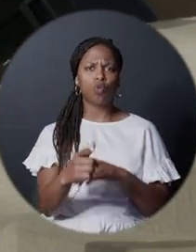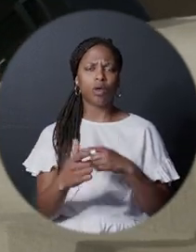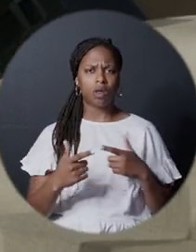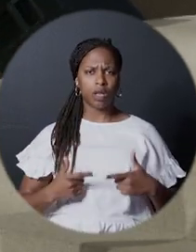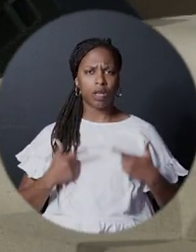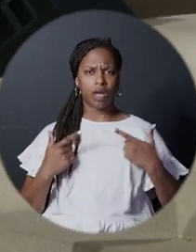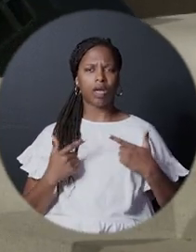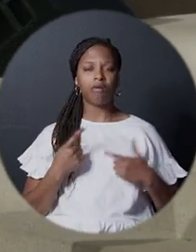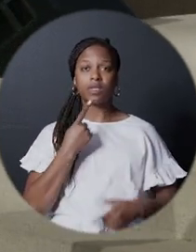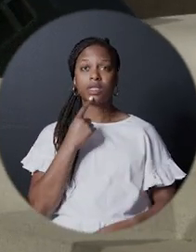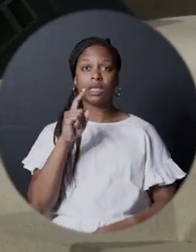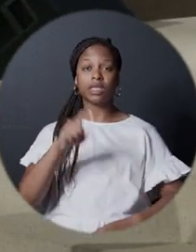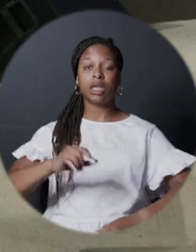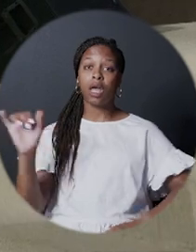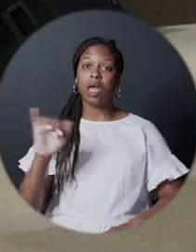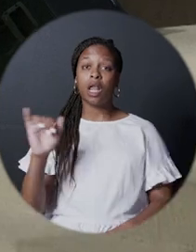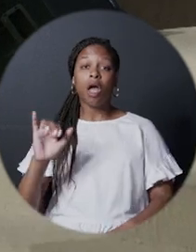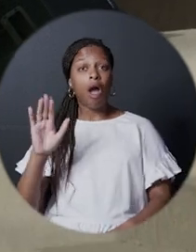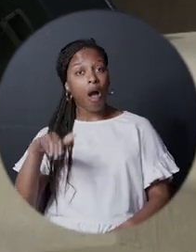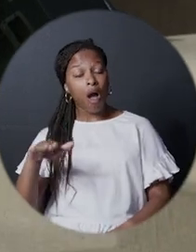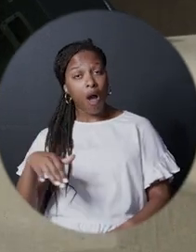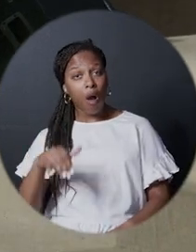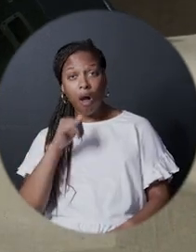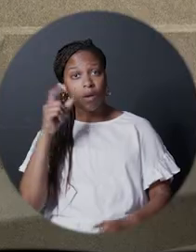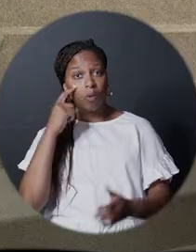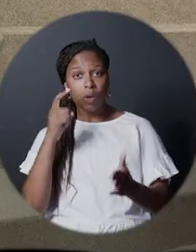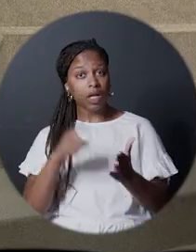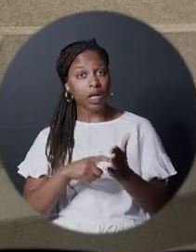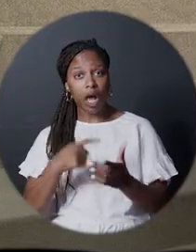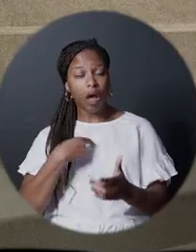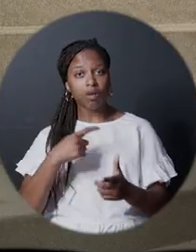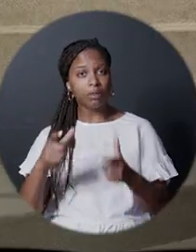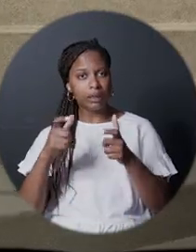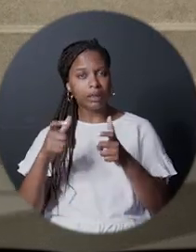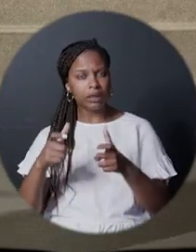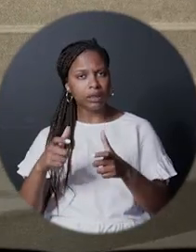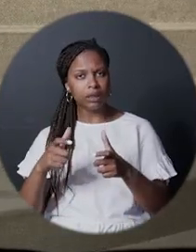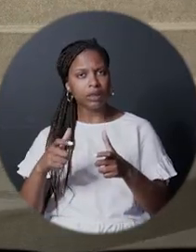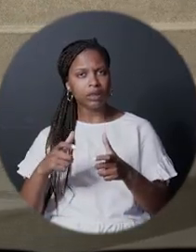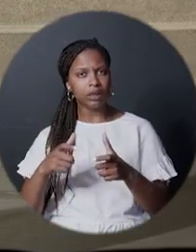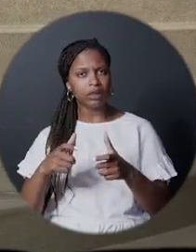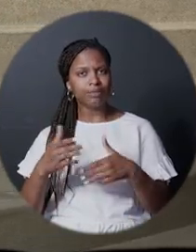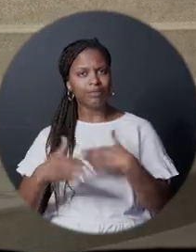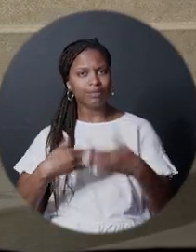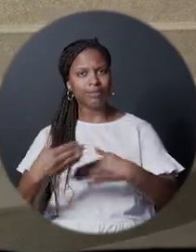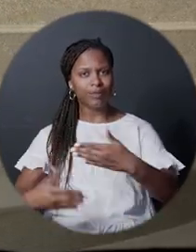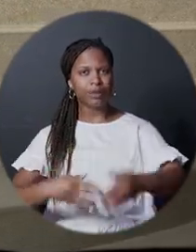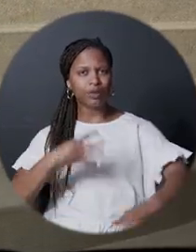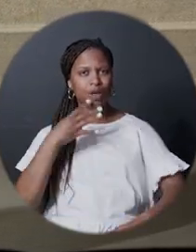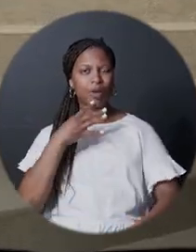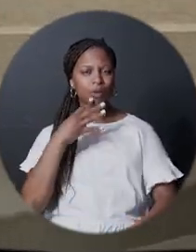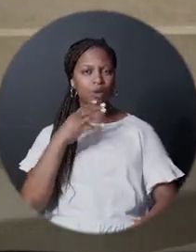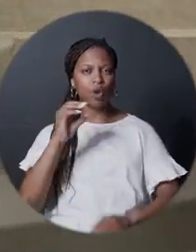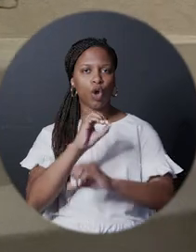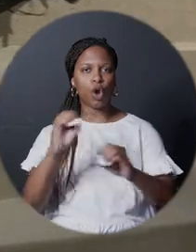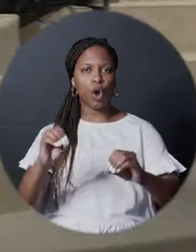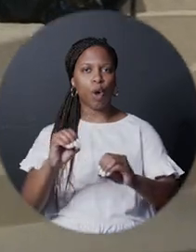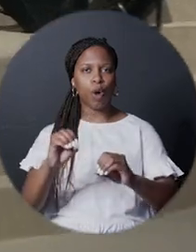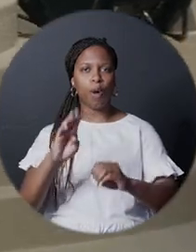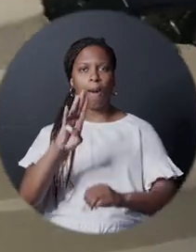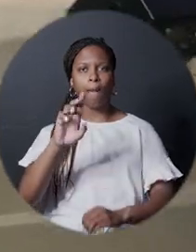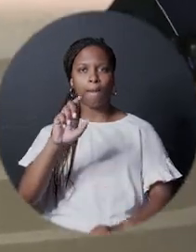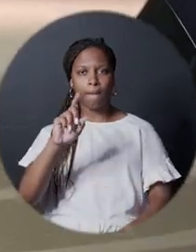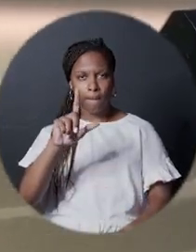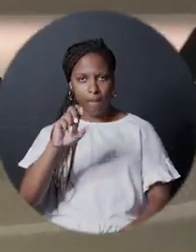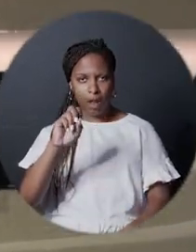would in real life. Improv says, I have to say something like, oh, I didn't recognize I was speeding. I'm going somewhere with this. I'm talking